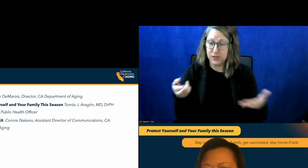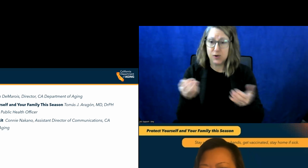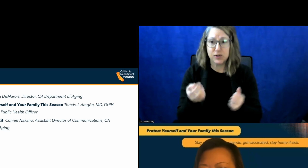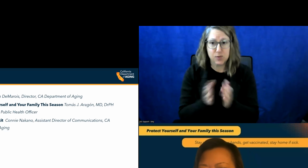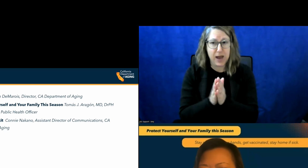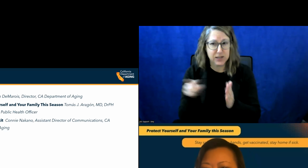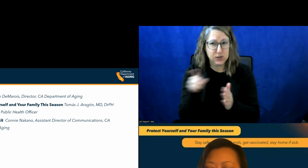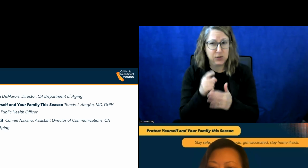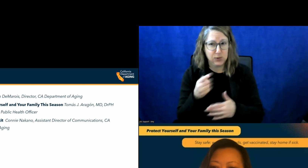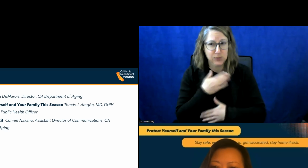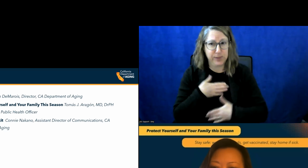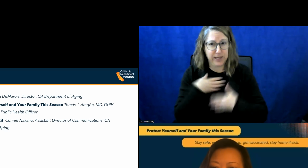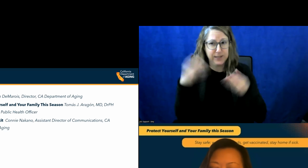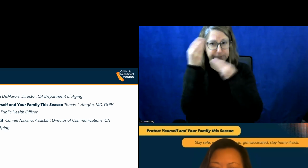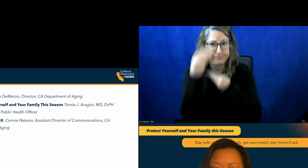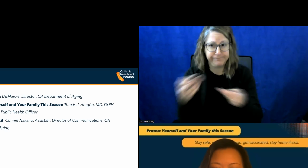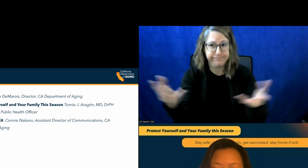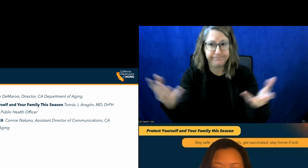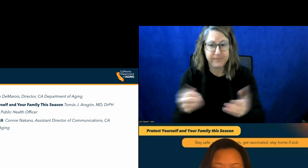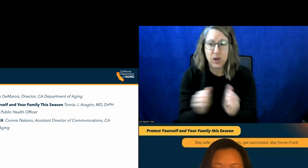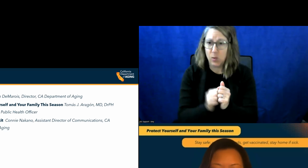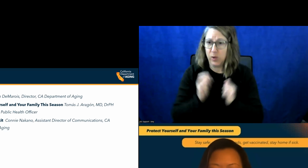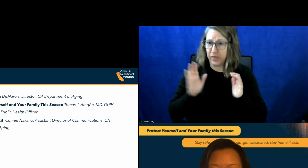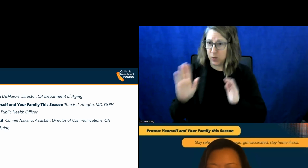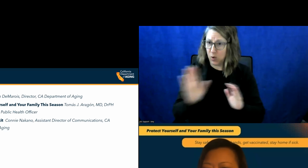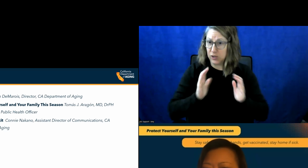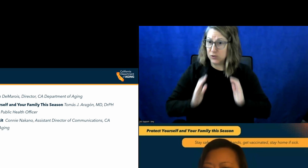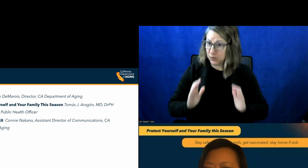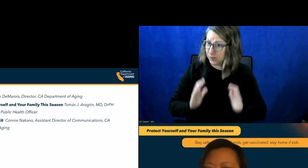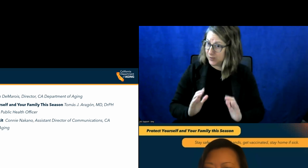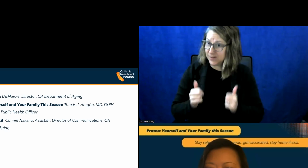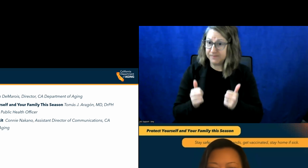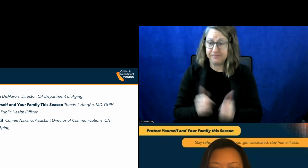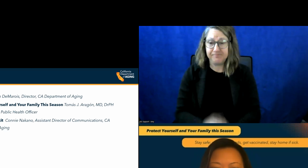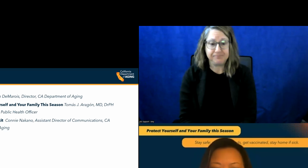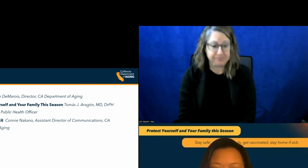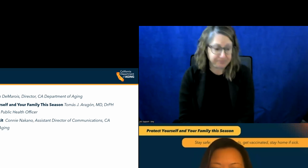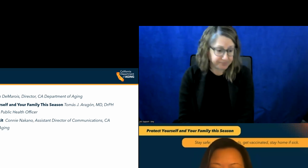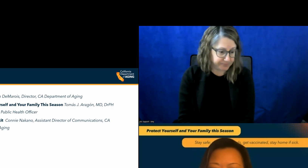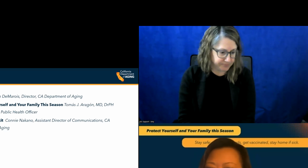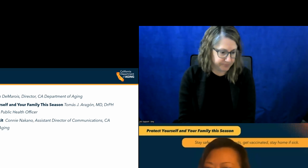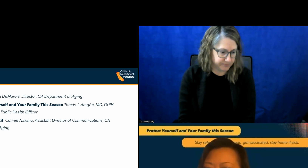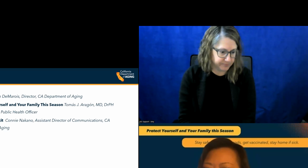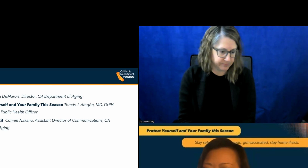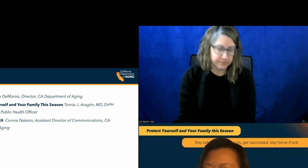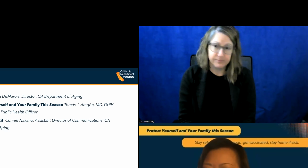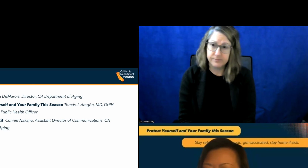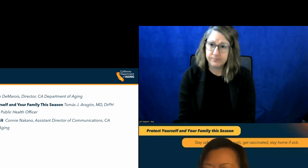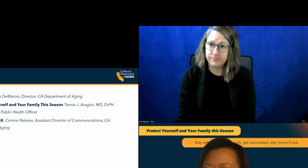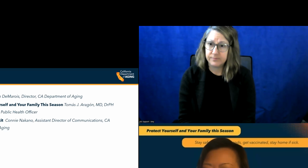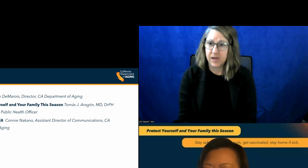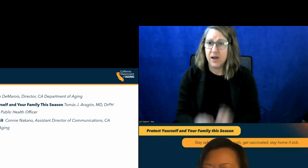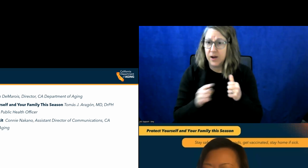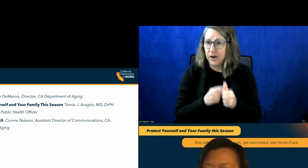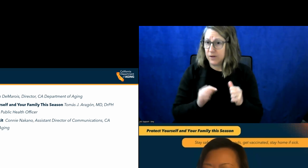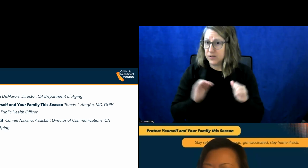to share out with the consumers that you serve. So let's get to our welcome. I'd